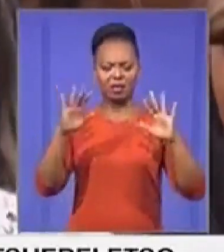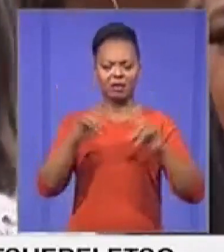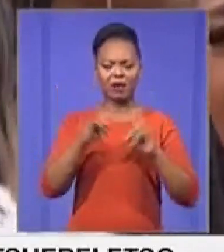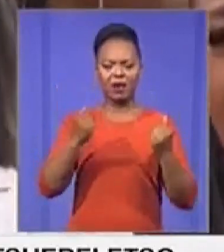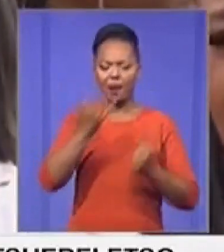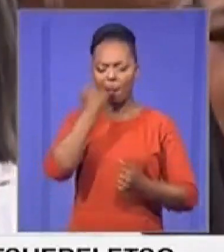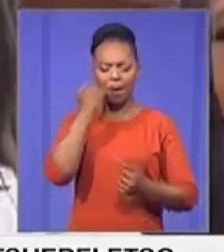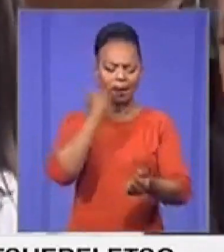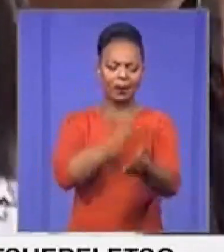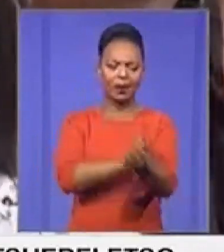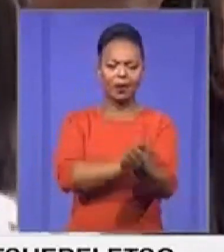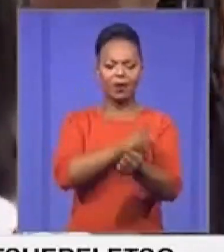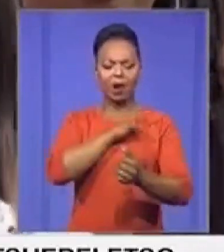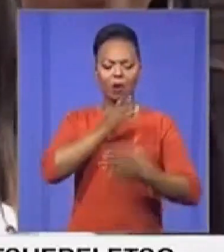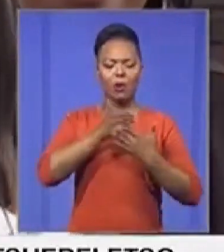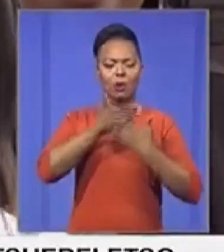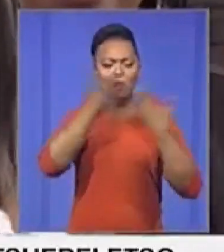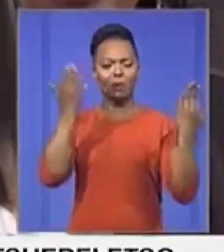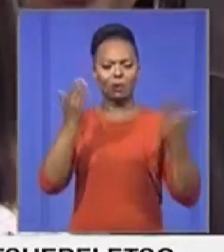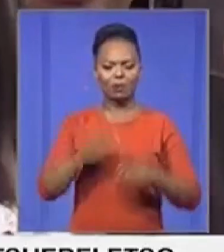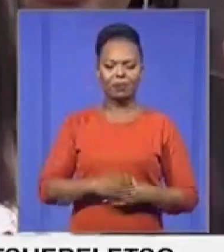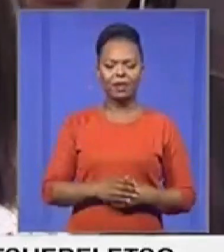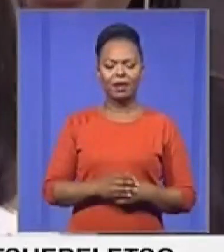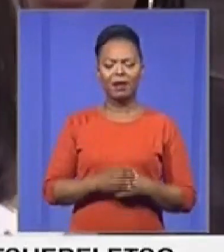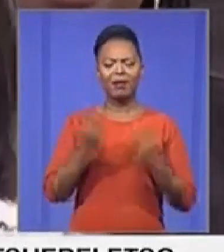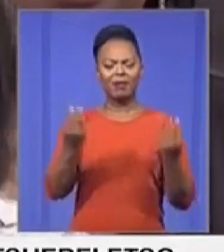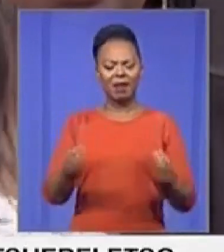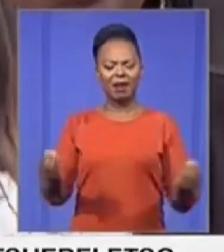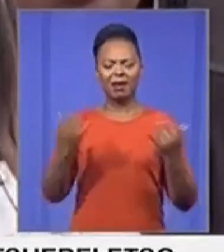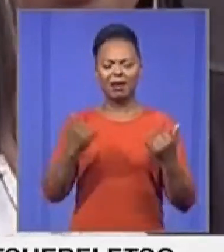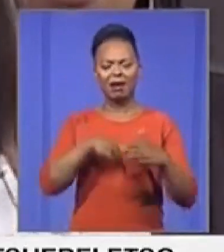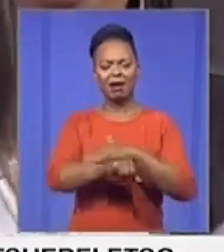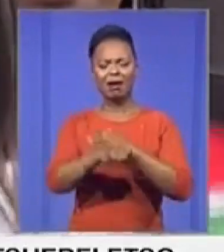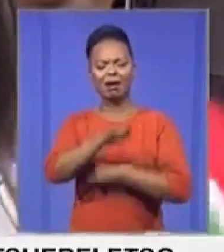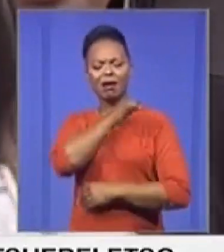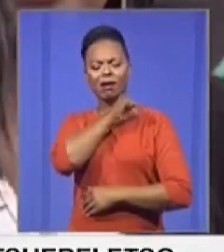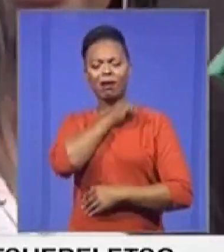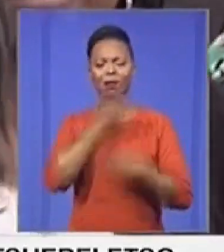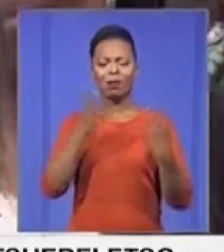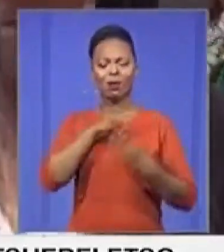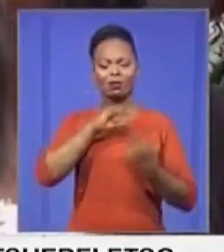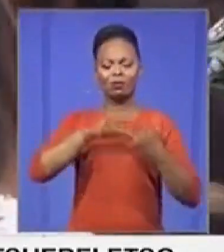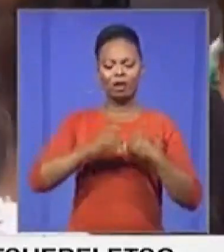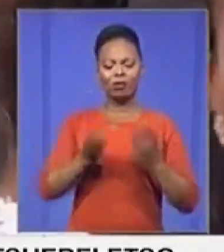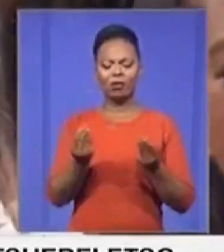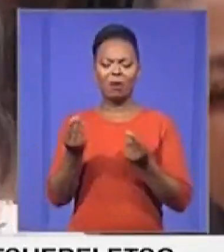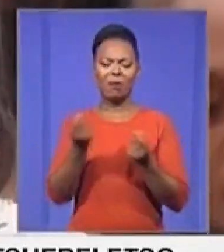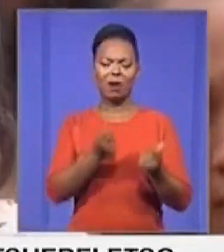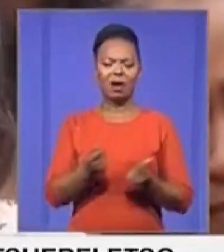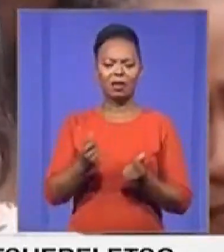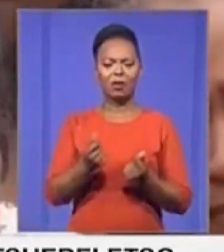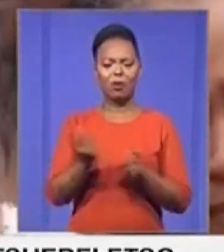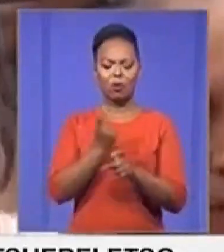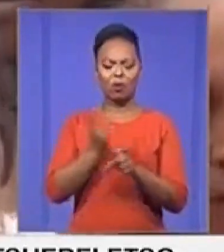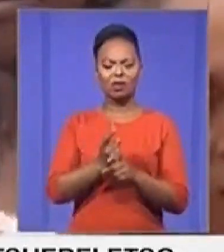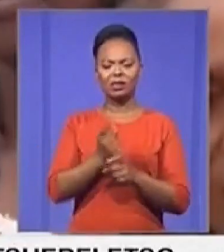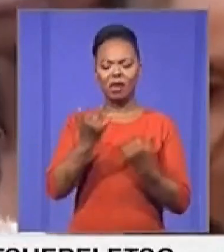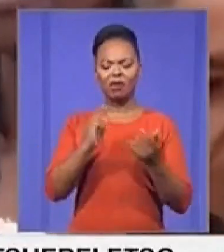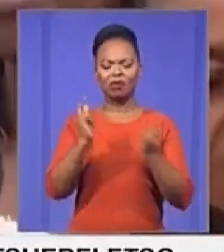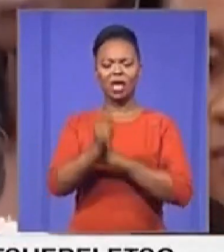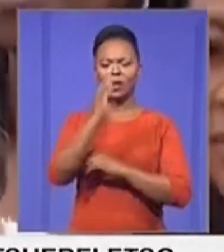matombo because of ga gona mosebetsi bana ba thubela batho mo matlong gore ba kgone go ja gore ga ba kry mesebetsi ba re senyetsa botse gore